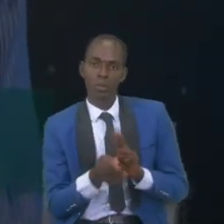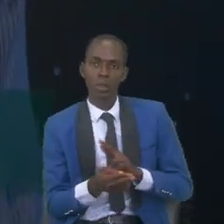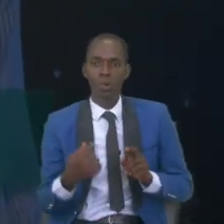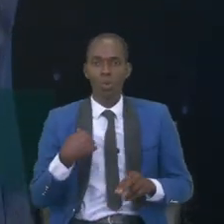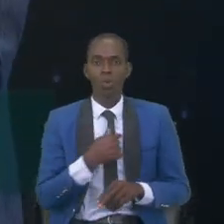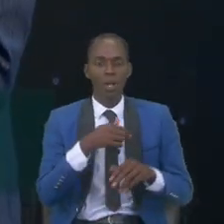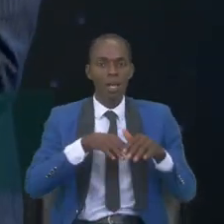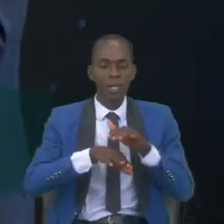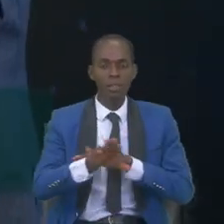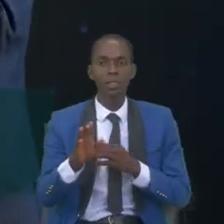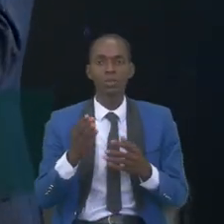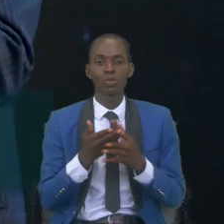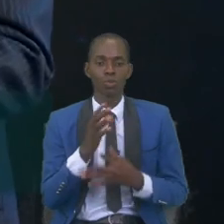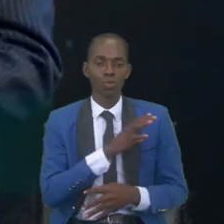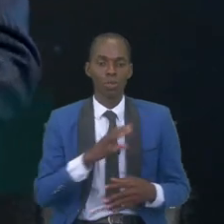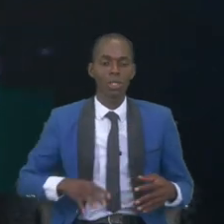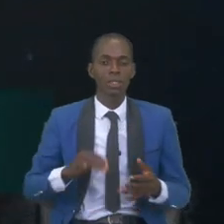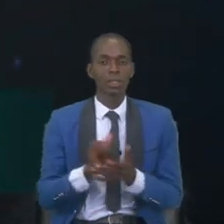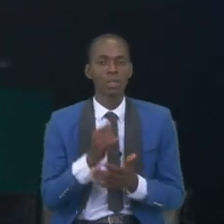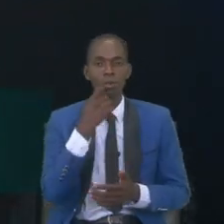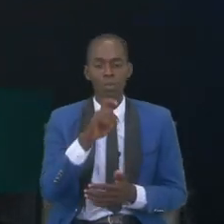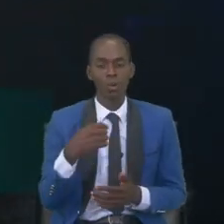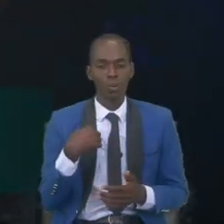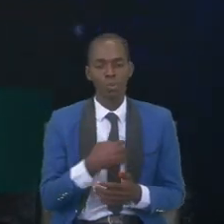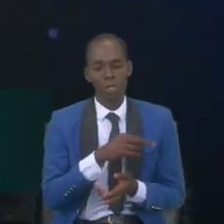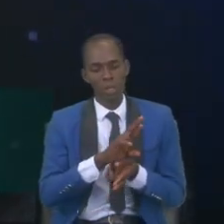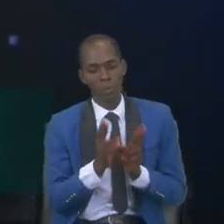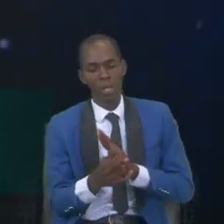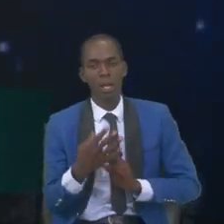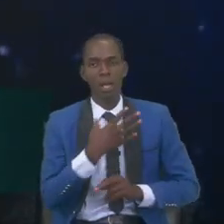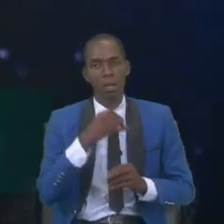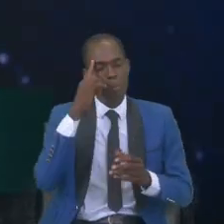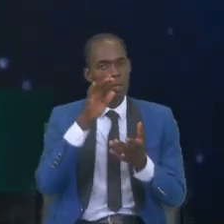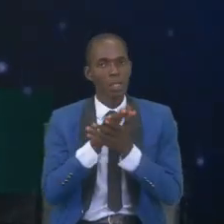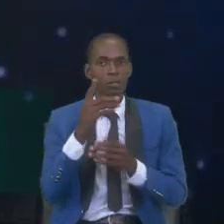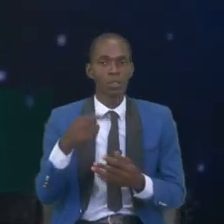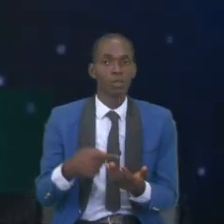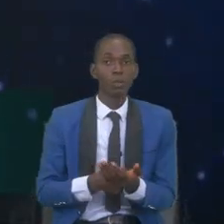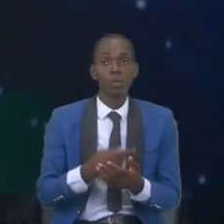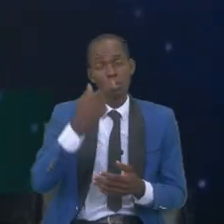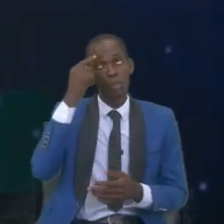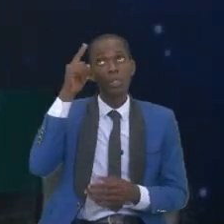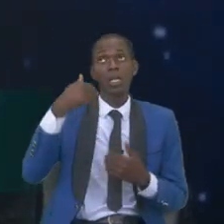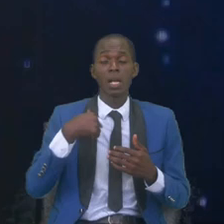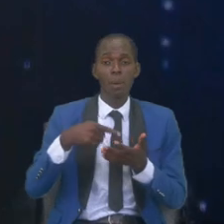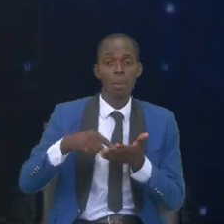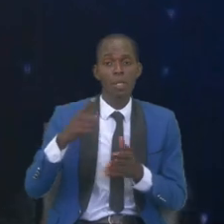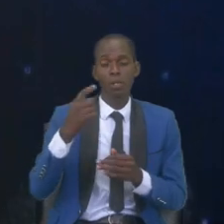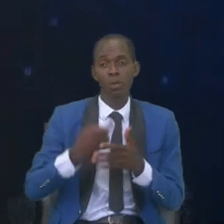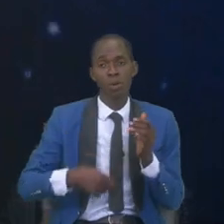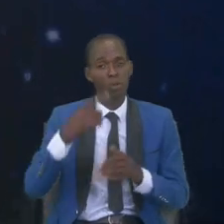and believe the gospel. We enter through Christ, we have heard of him, he's paid the price for our sin, and